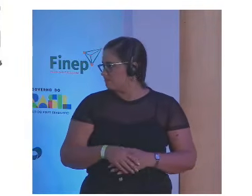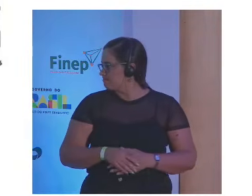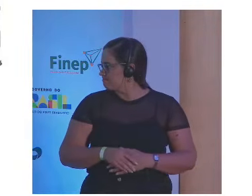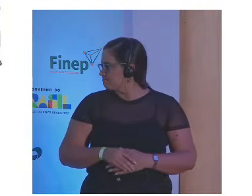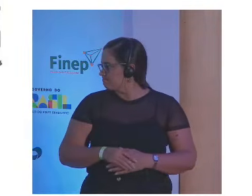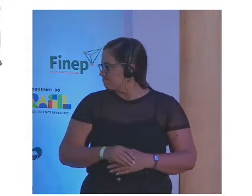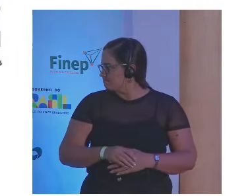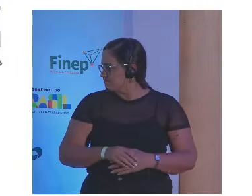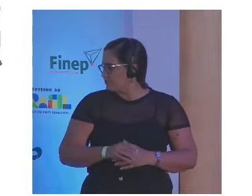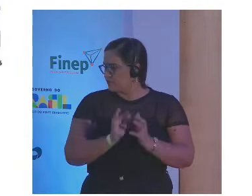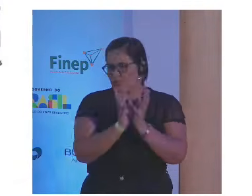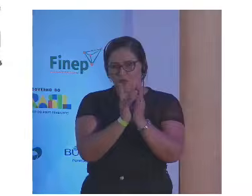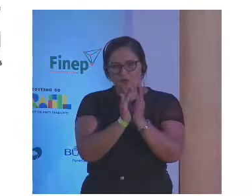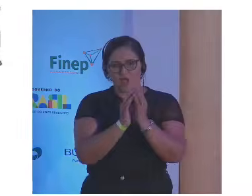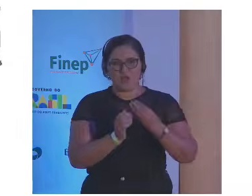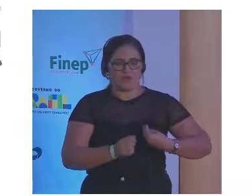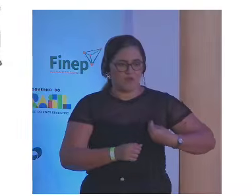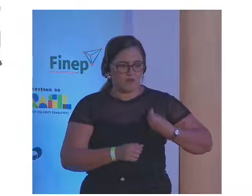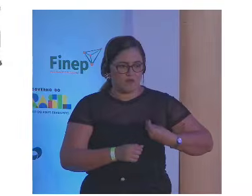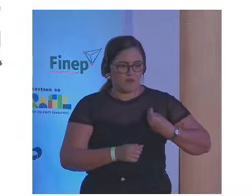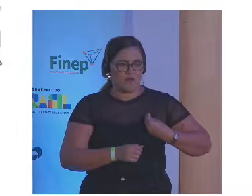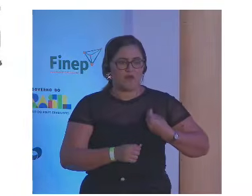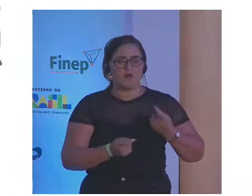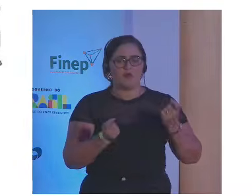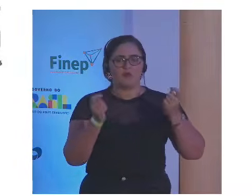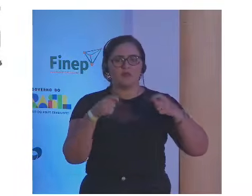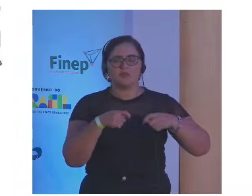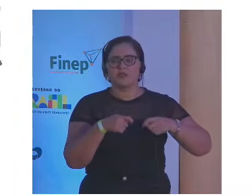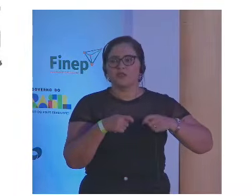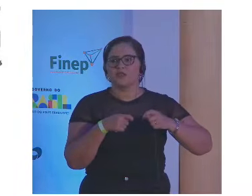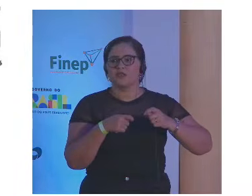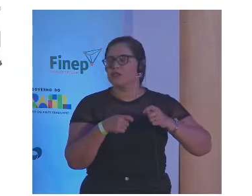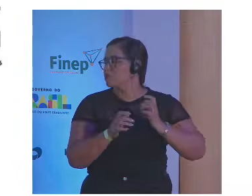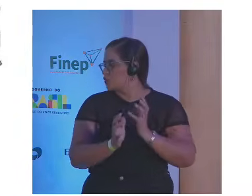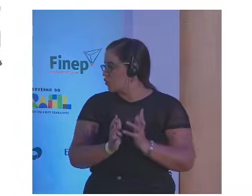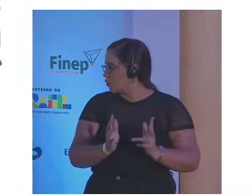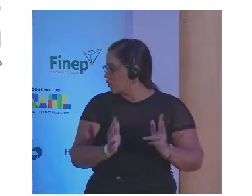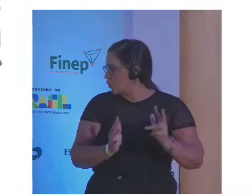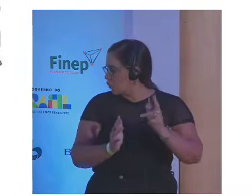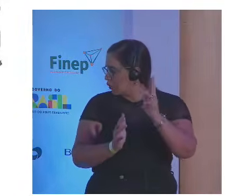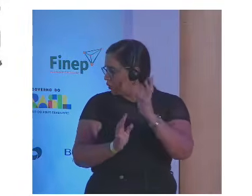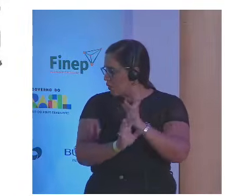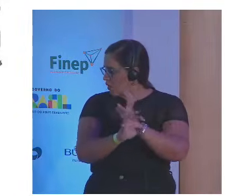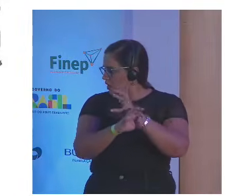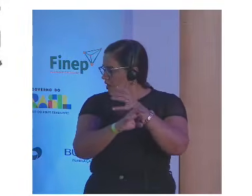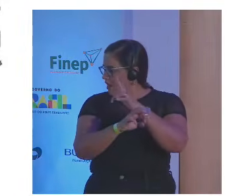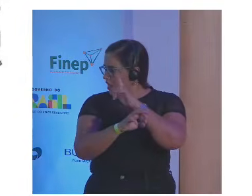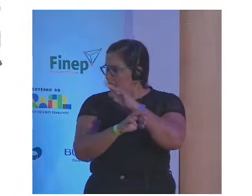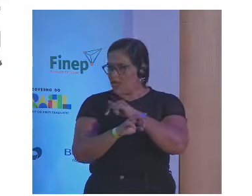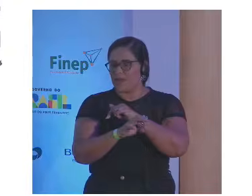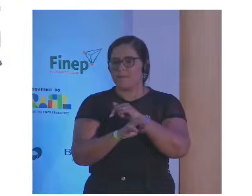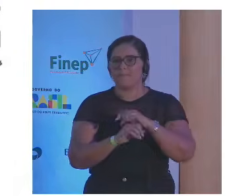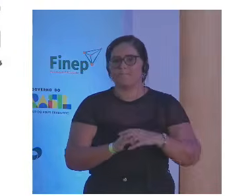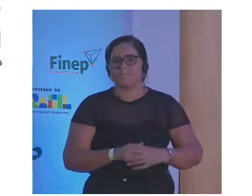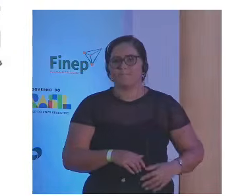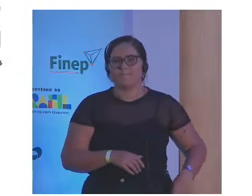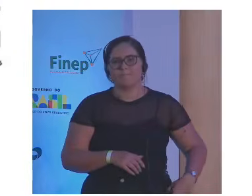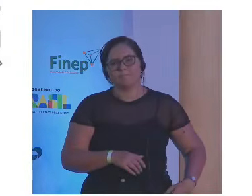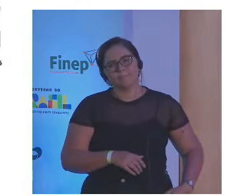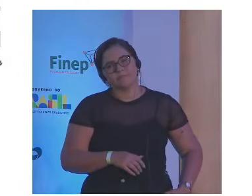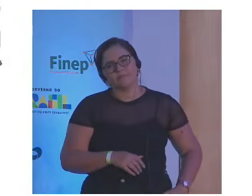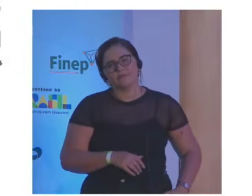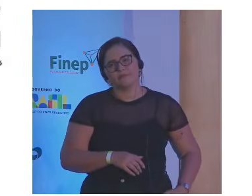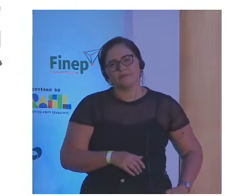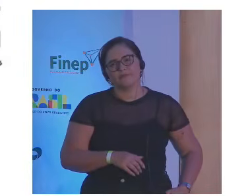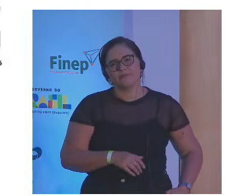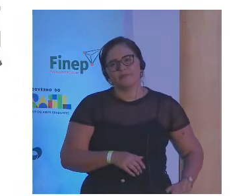start cutting in the skeleton, this is what it could like in a cross-section, and this is actually images by Diane